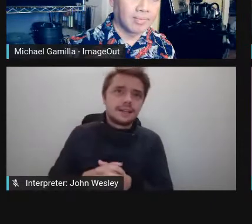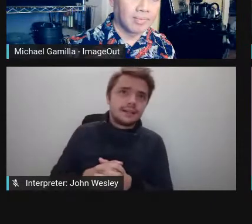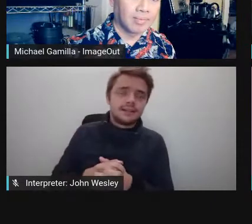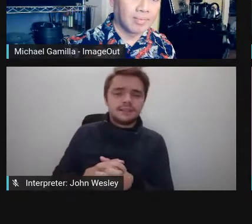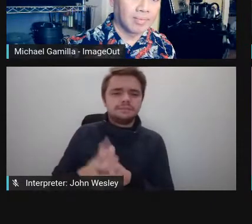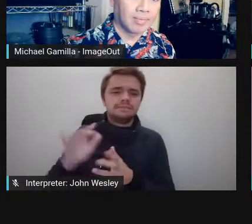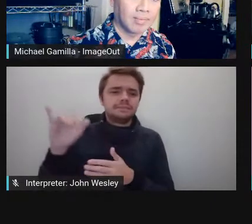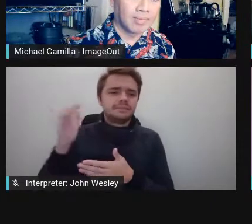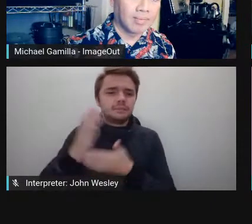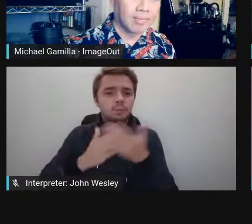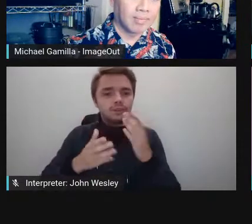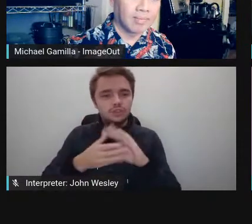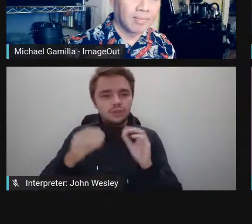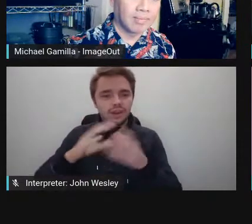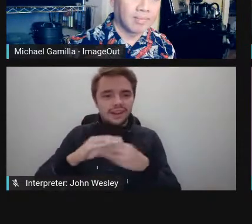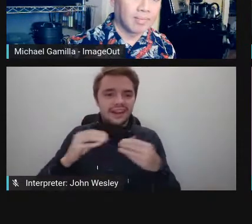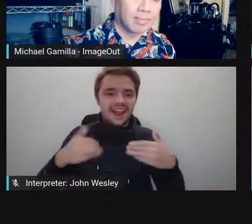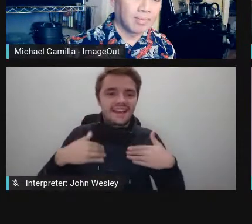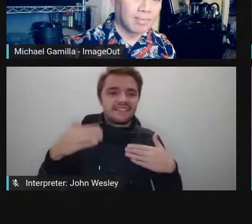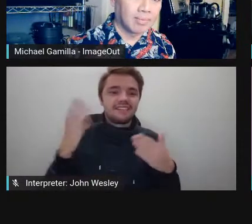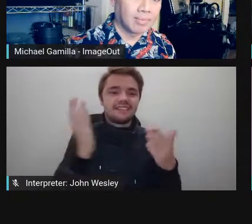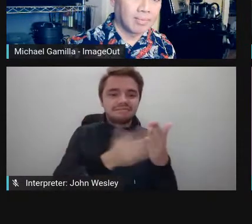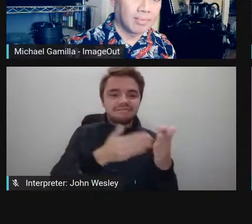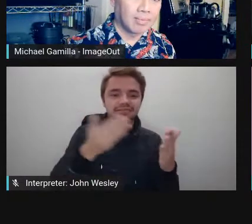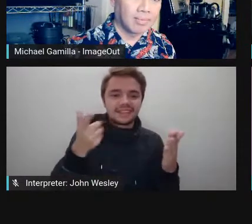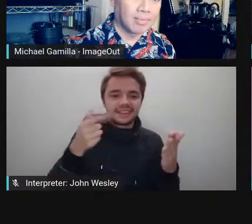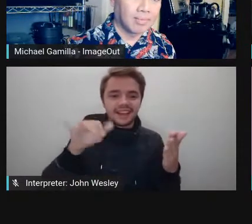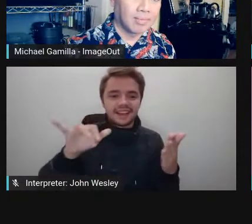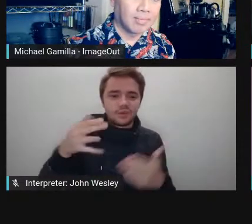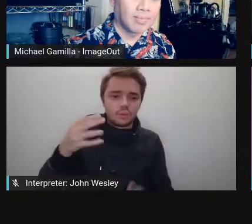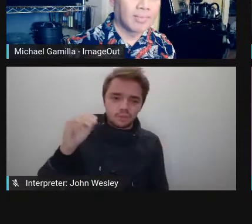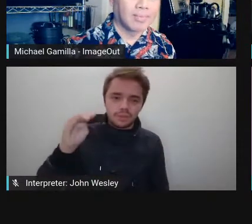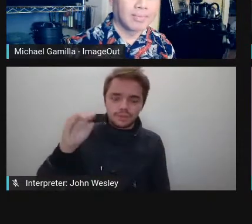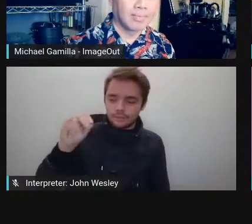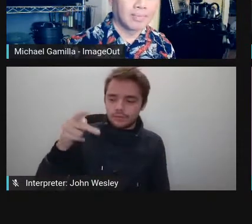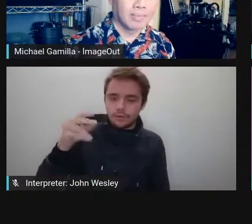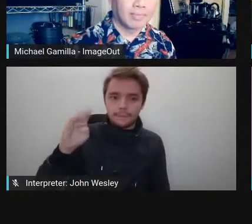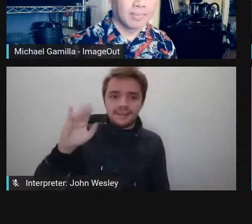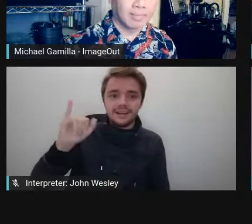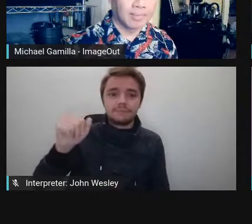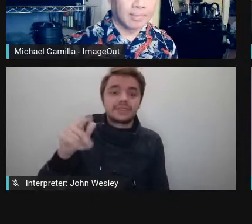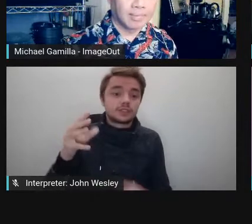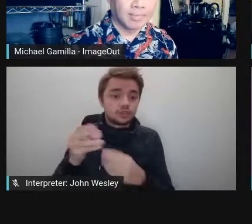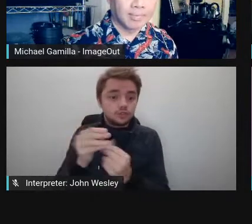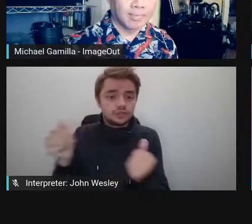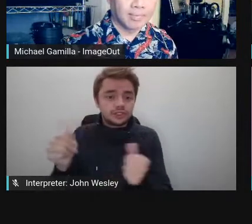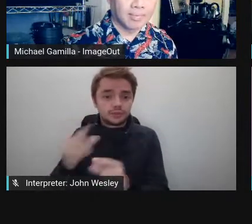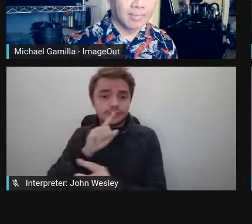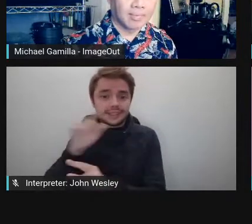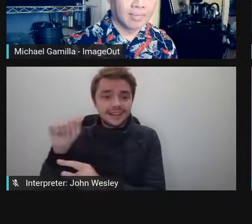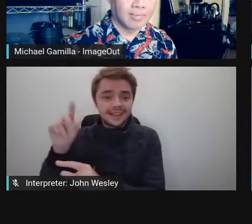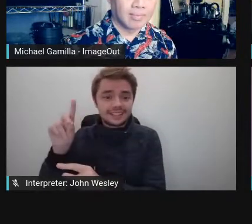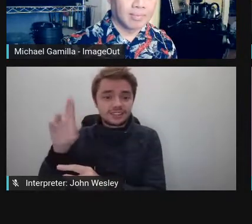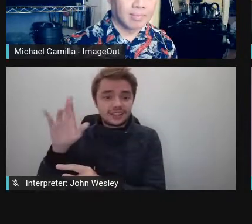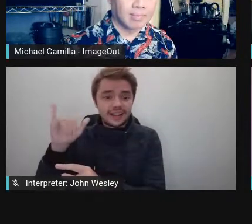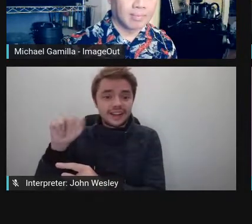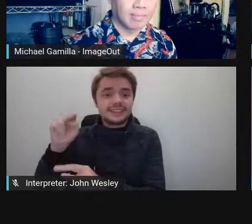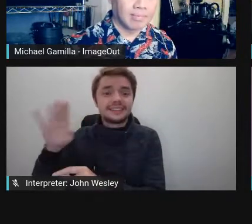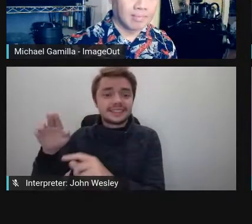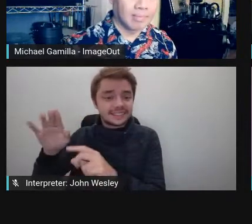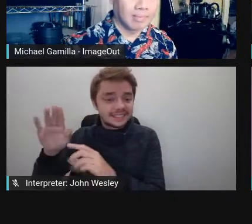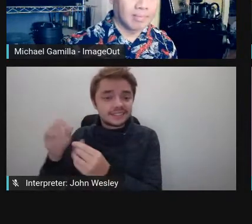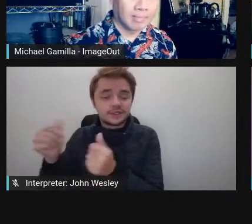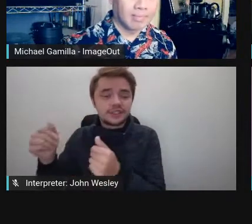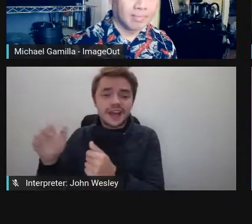you said, there's that homophobia. And the solution for them is in Adrian's hands. The solution is, Adrian, you go back and you face your family,